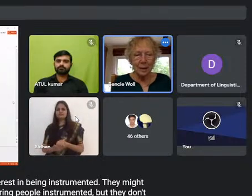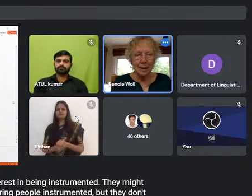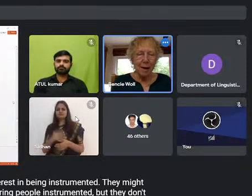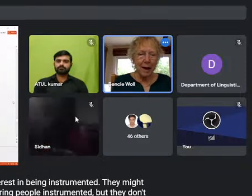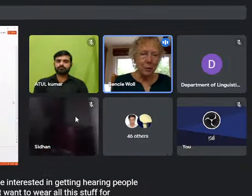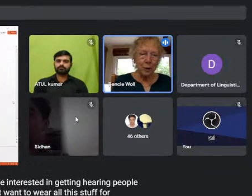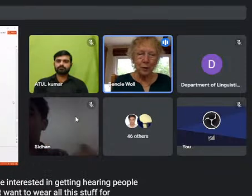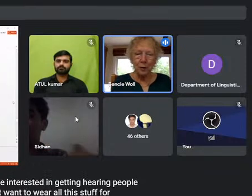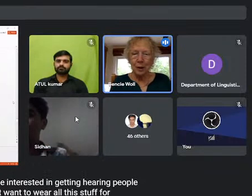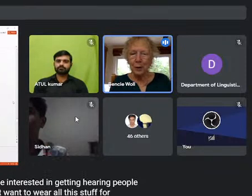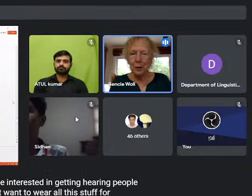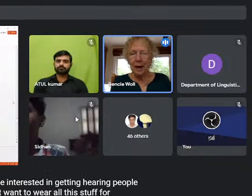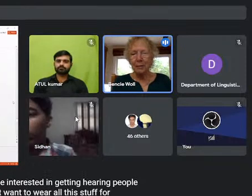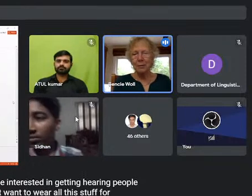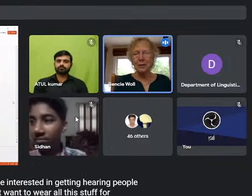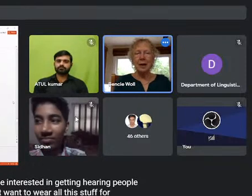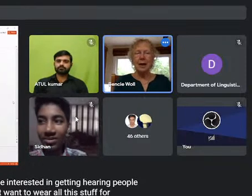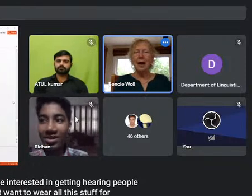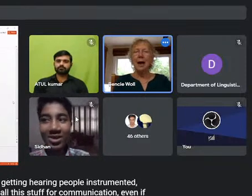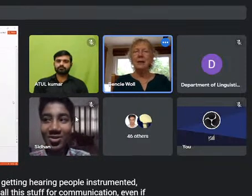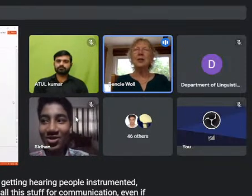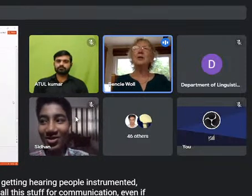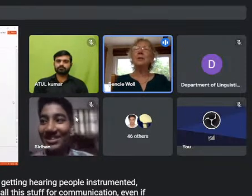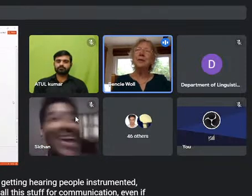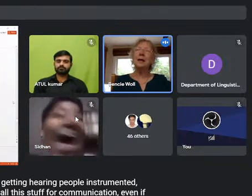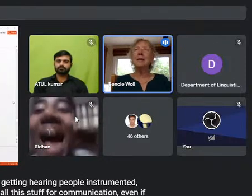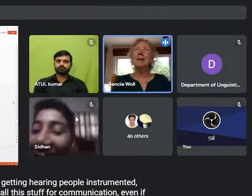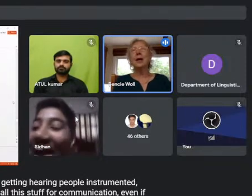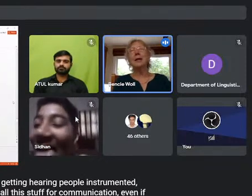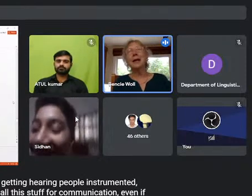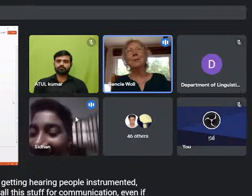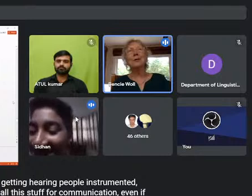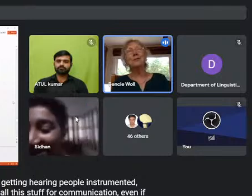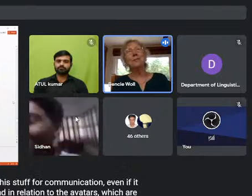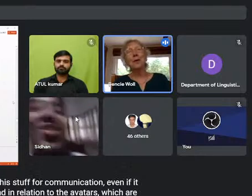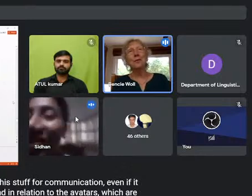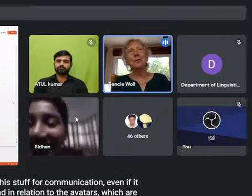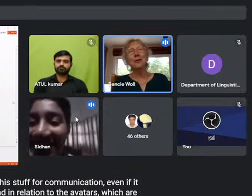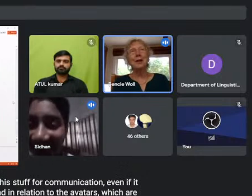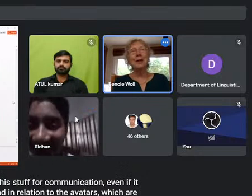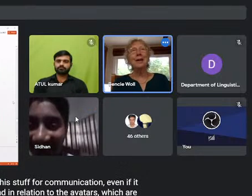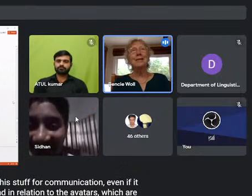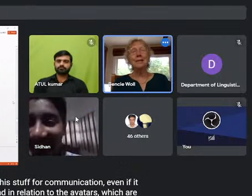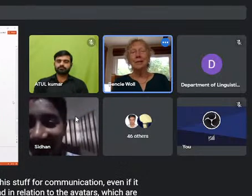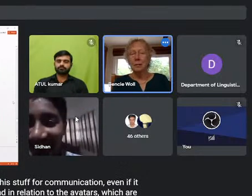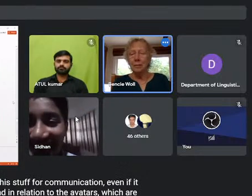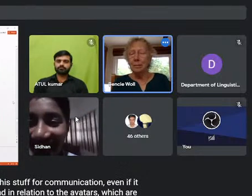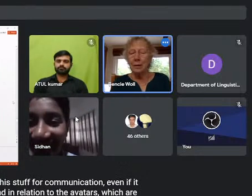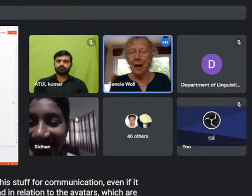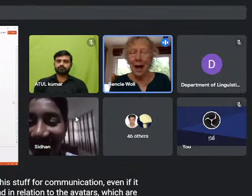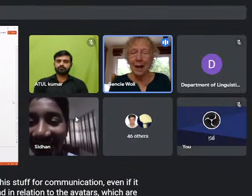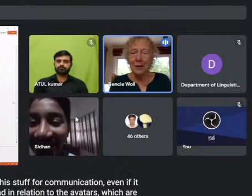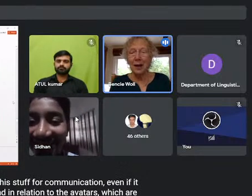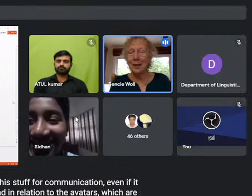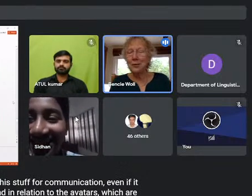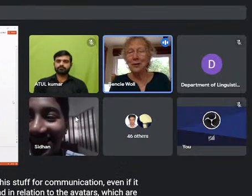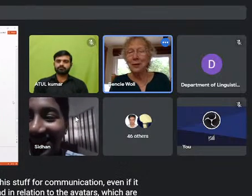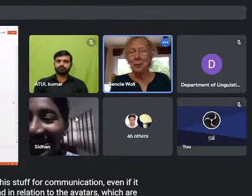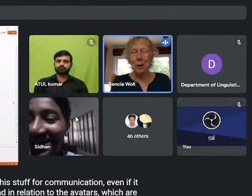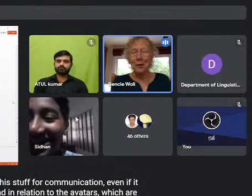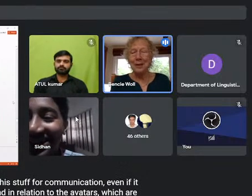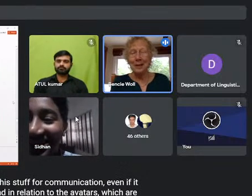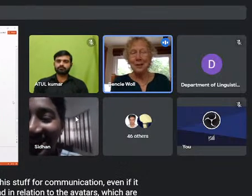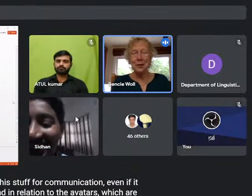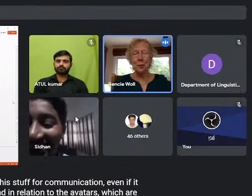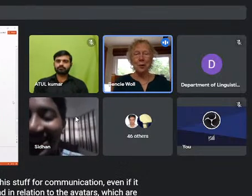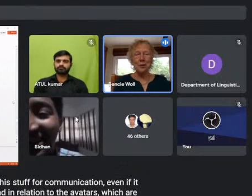right and the one on the lower left. And since we've said that sign language involves the head and